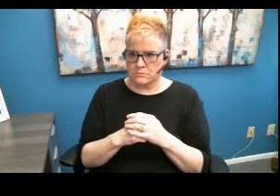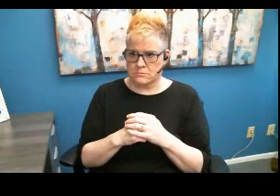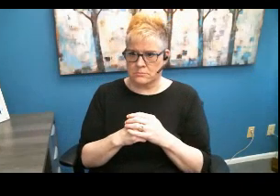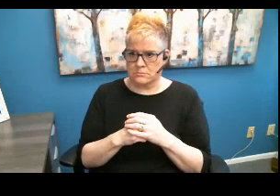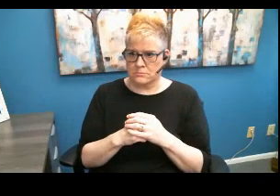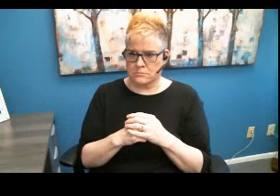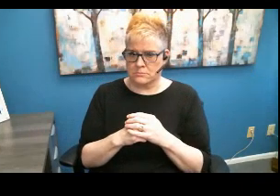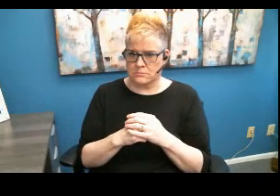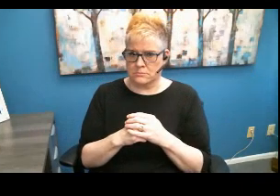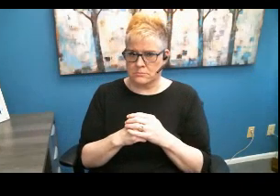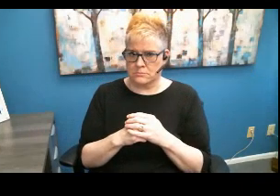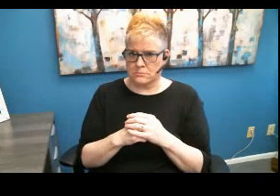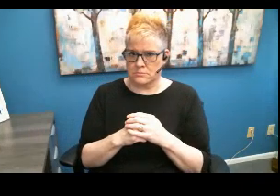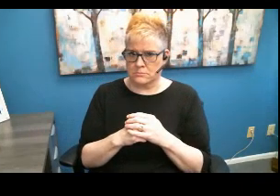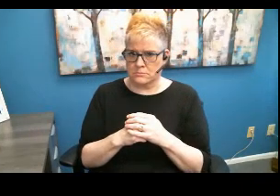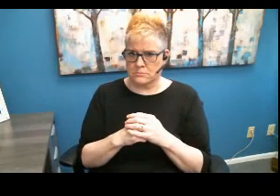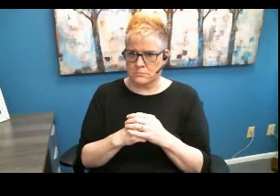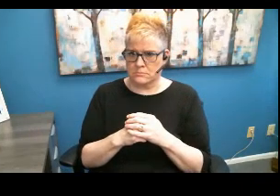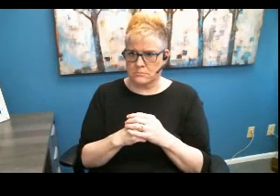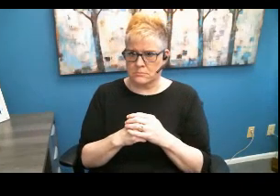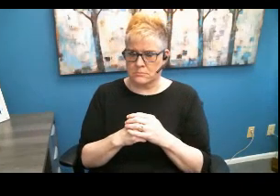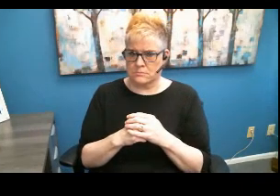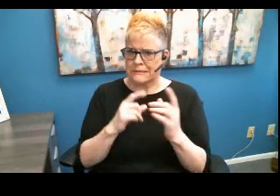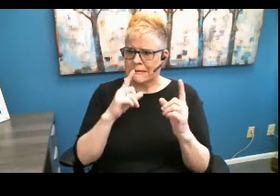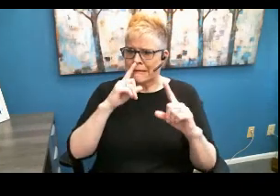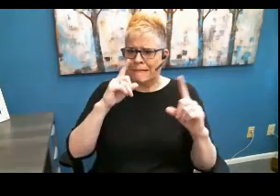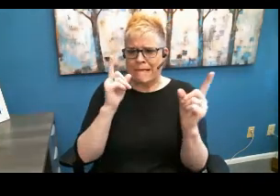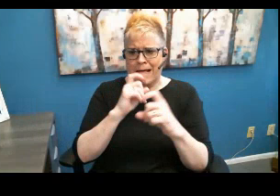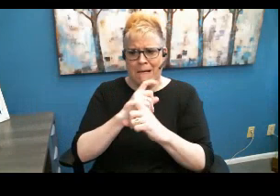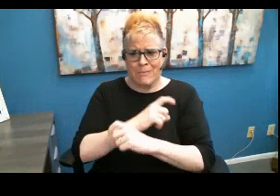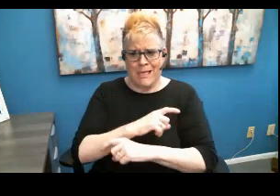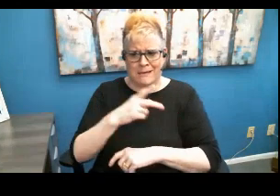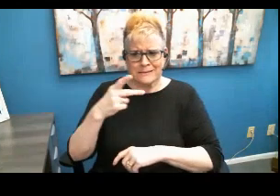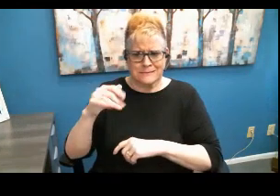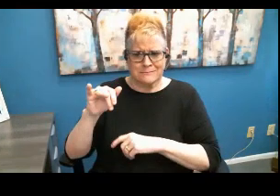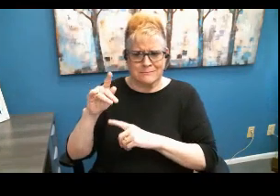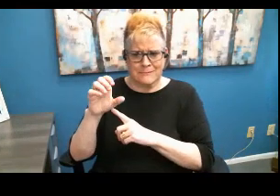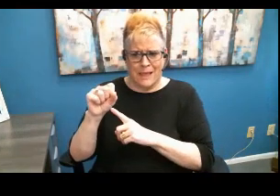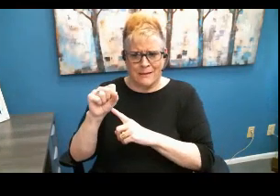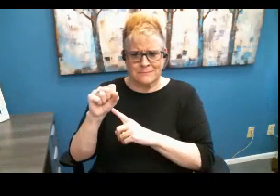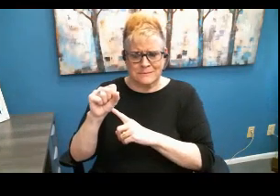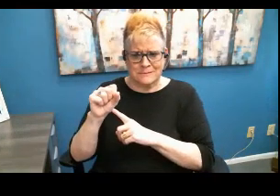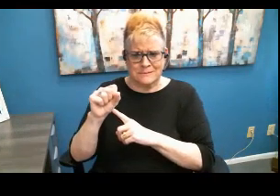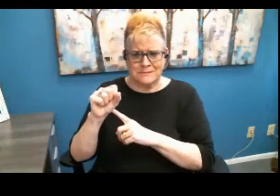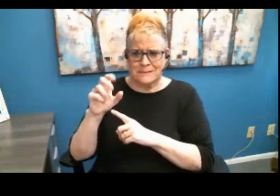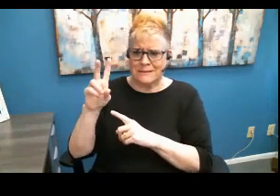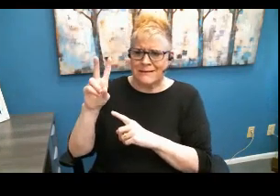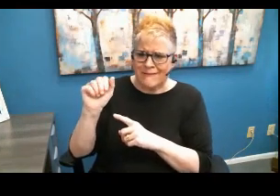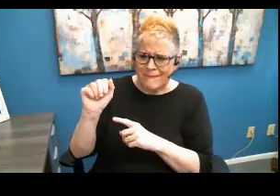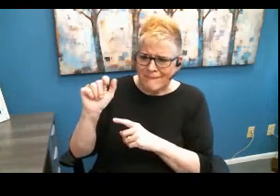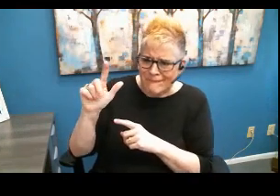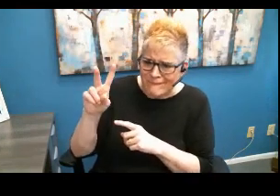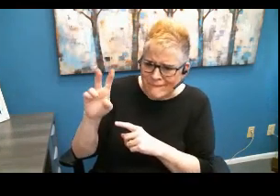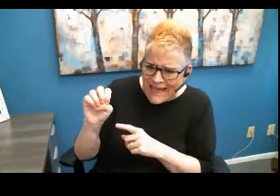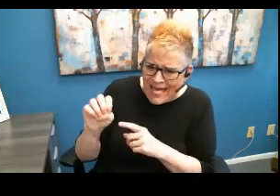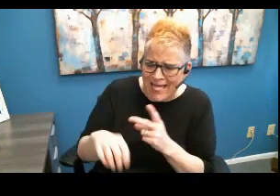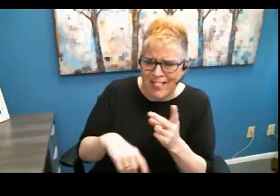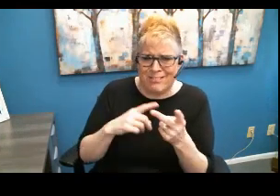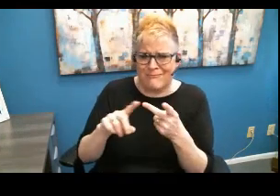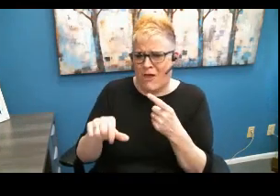to highlight here, this is pretty complex piping systems, and there's valving and there's components here that